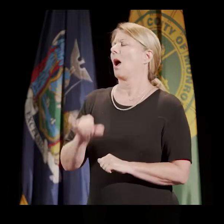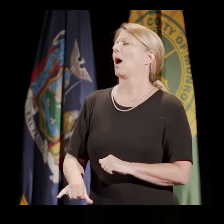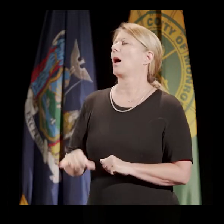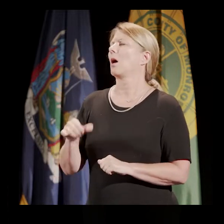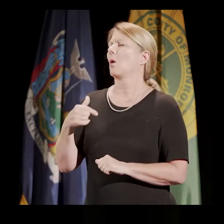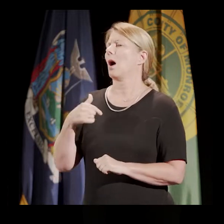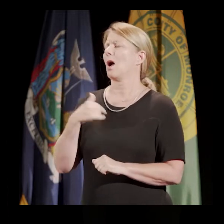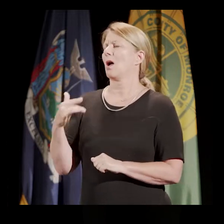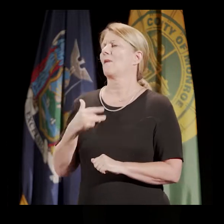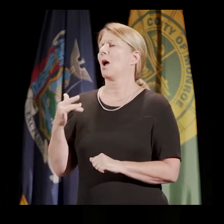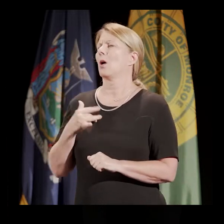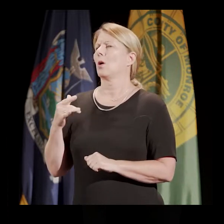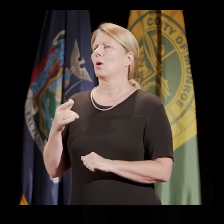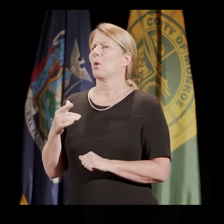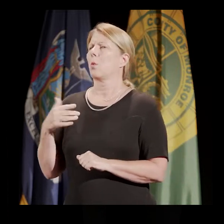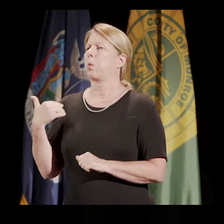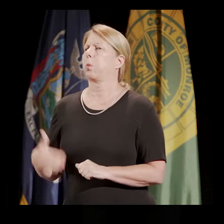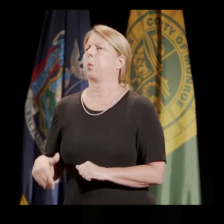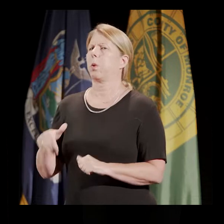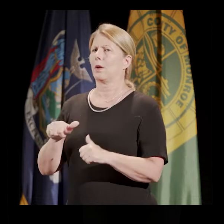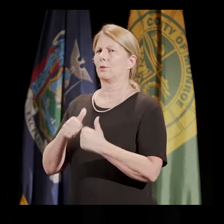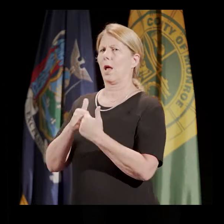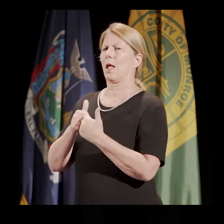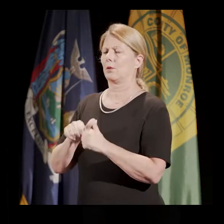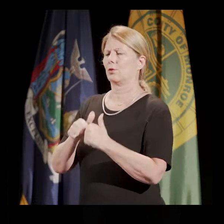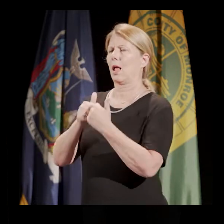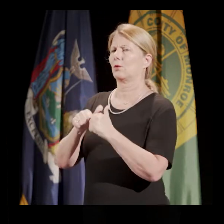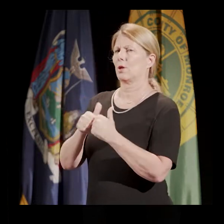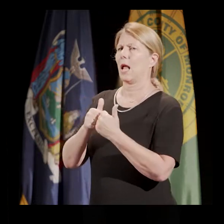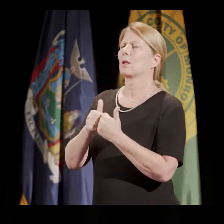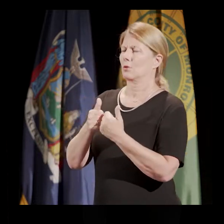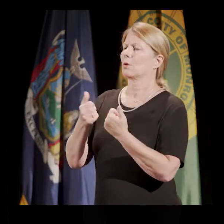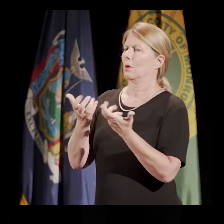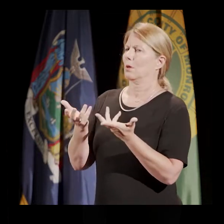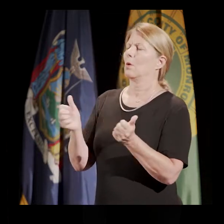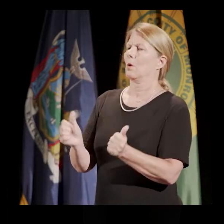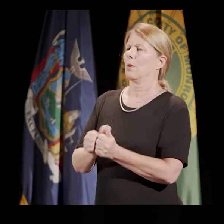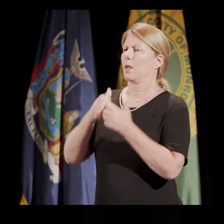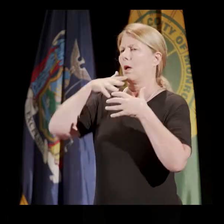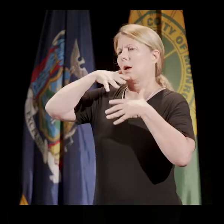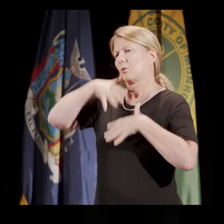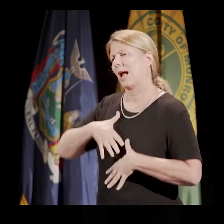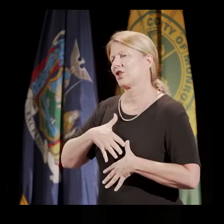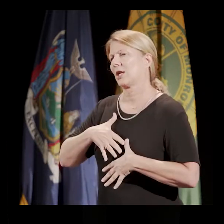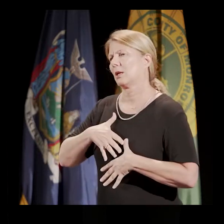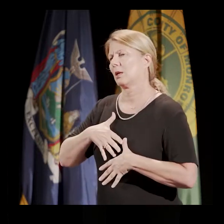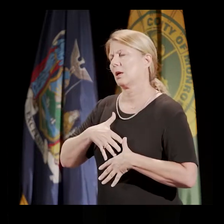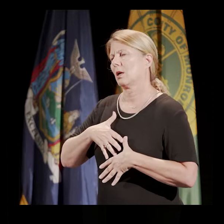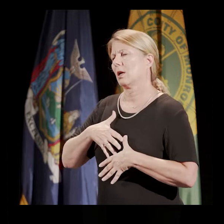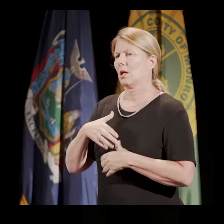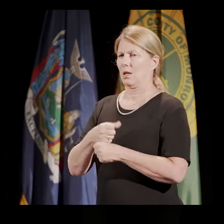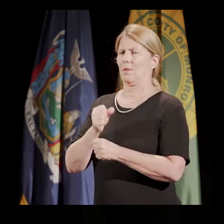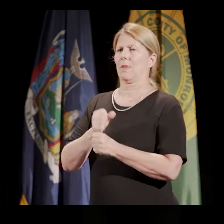be prepared to meet the challenges and tragedies that we may face, and they could be just around the